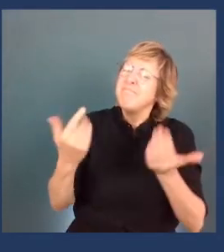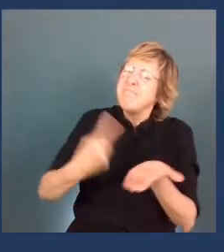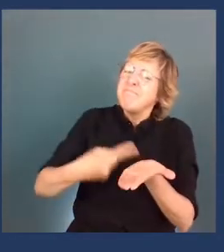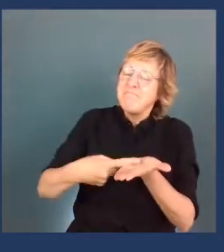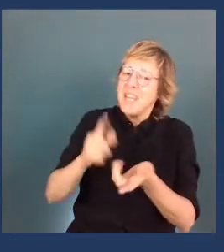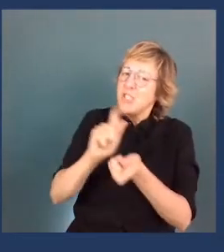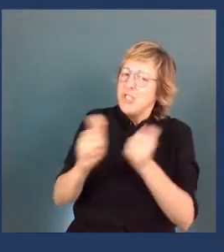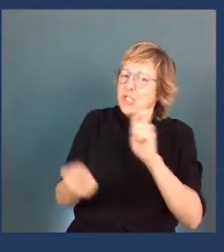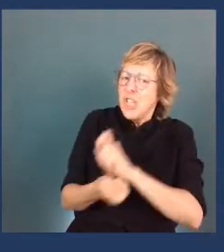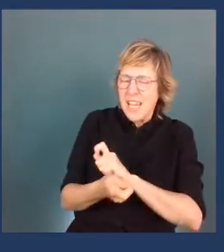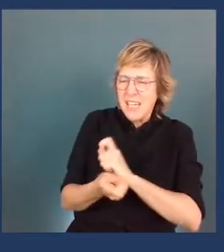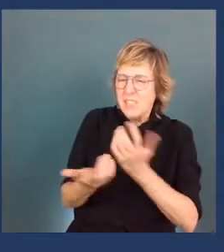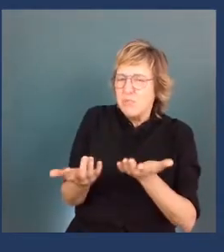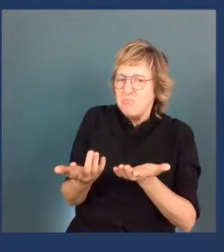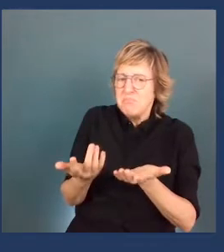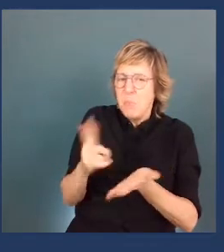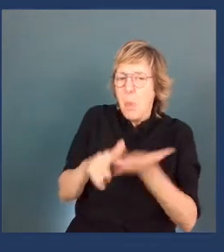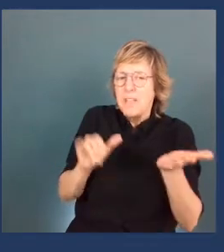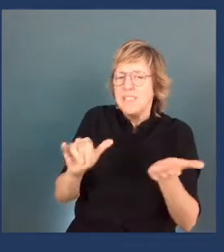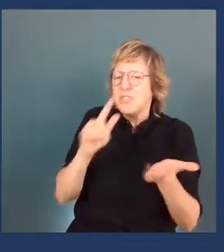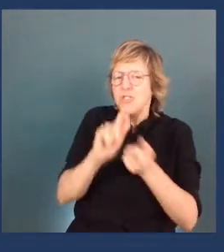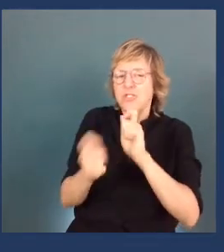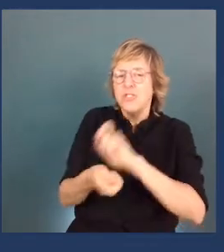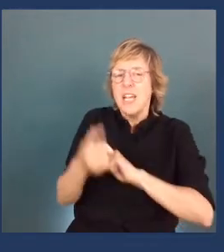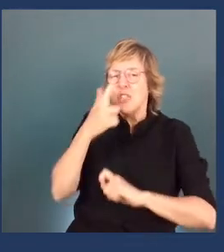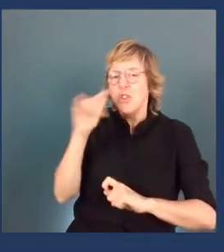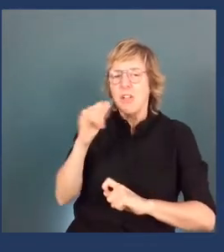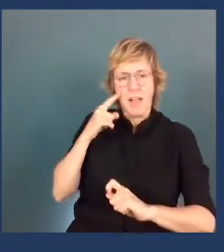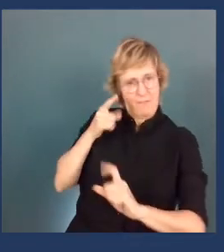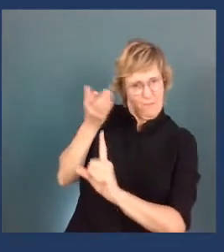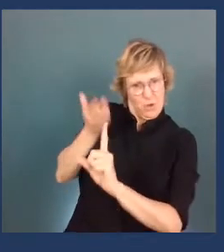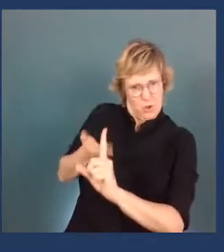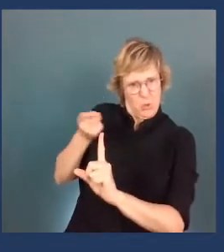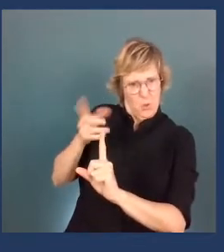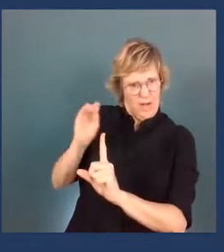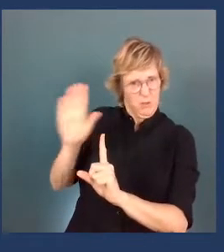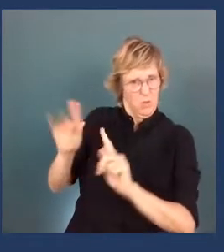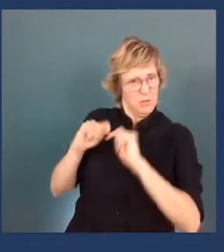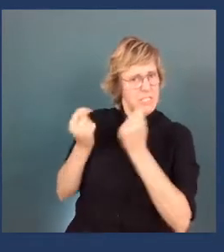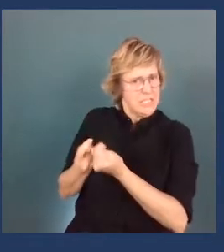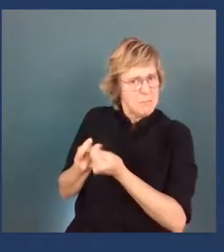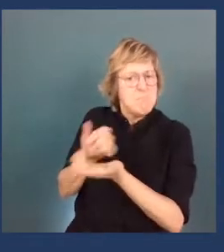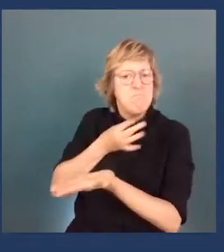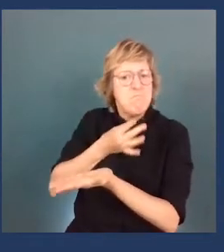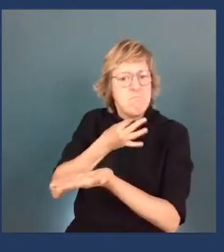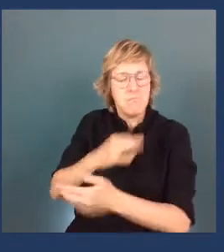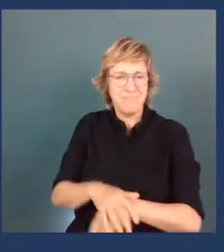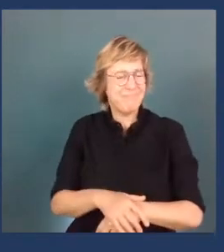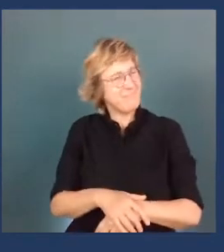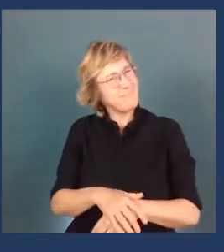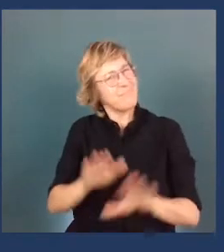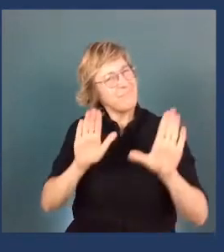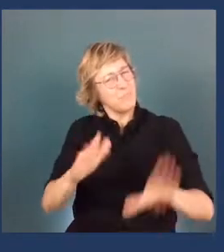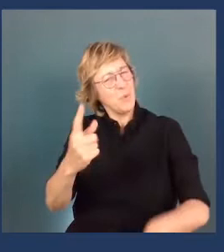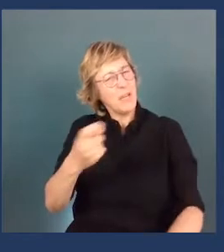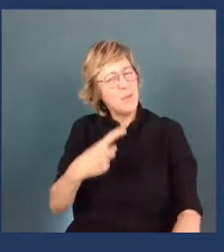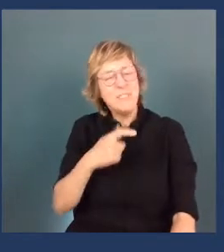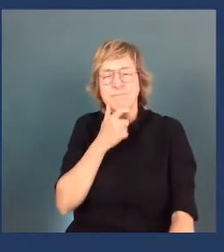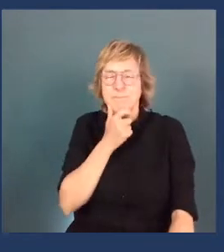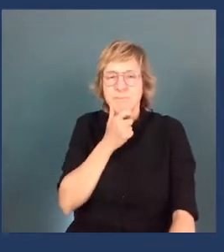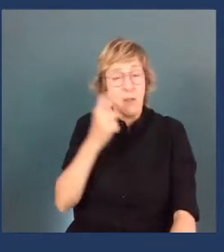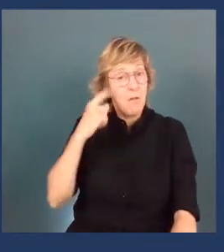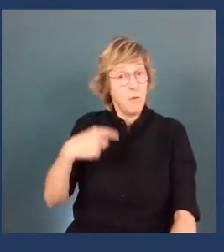What does change look like for you and your team in the UK? Yeah, it's a great question, Corey. I mean, change for